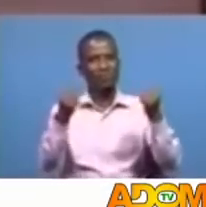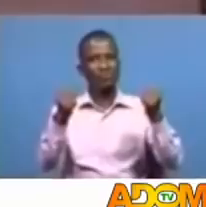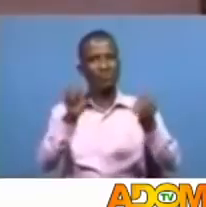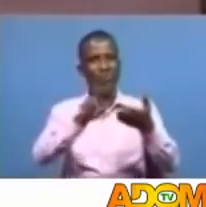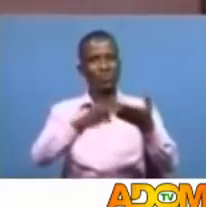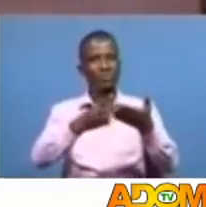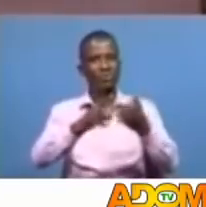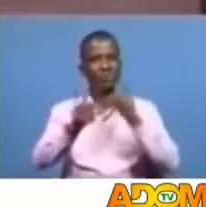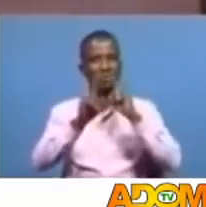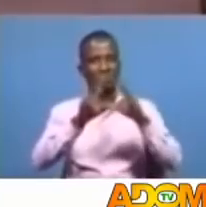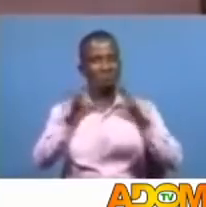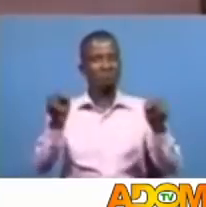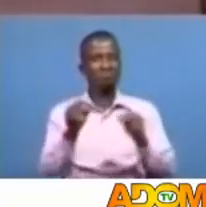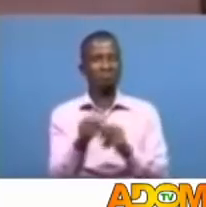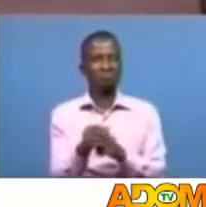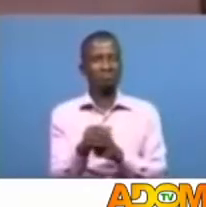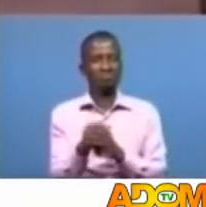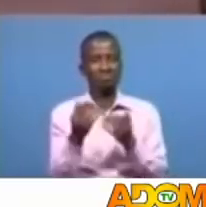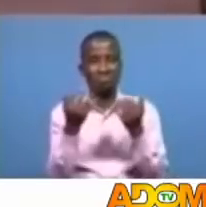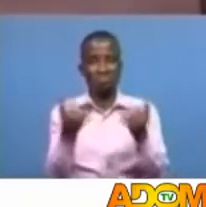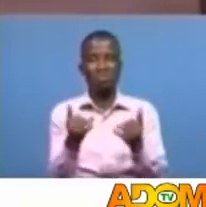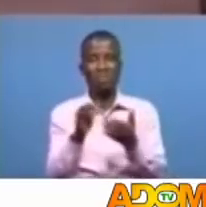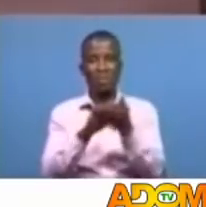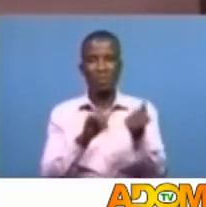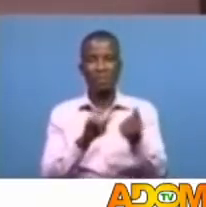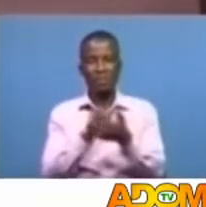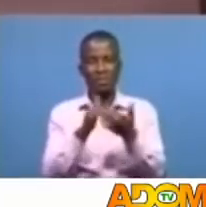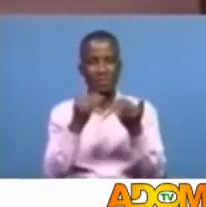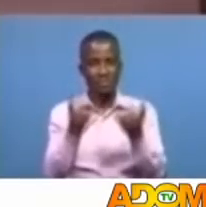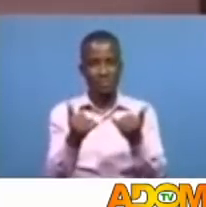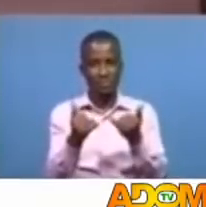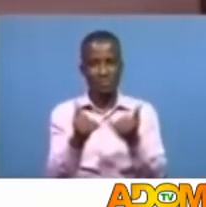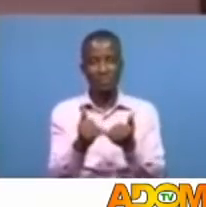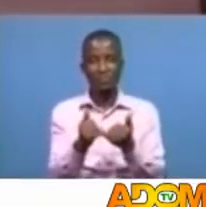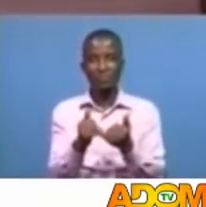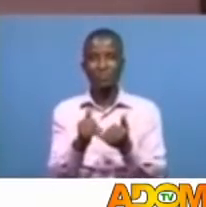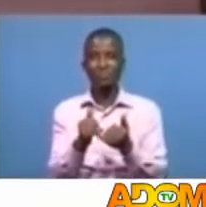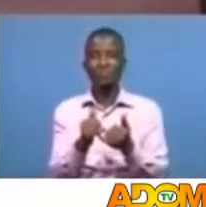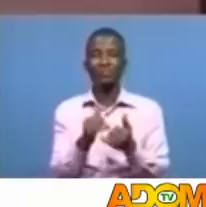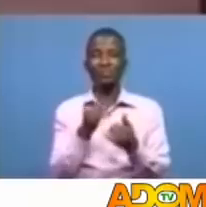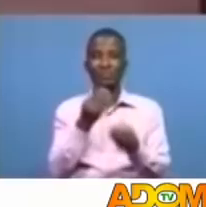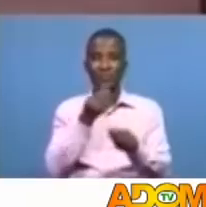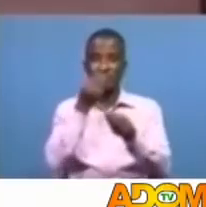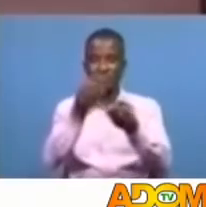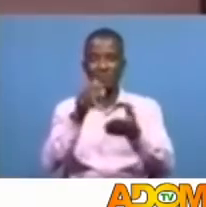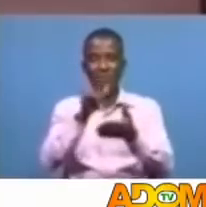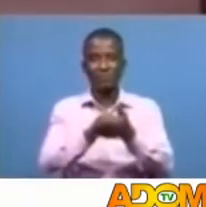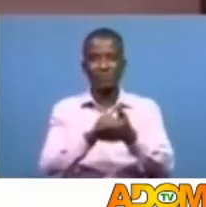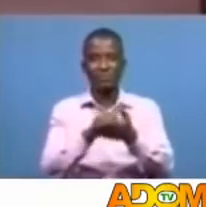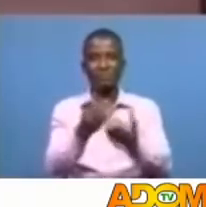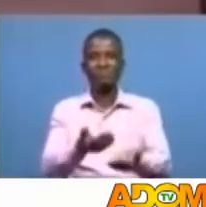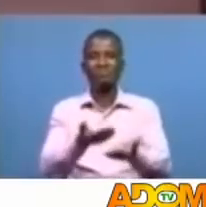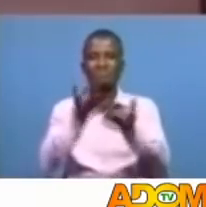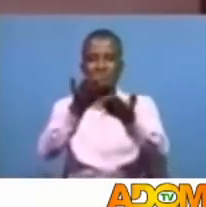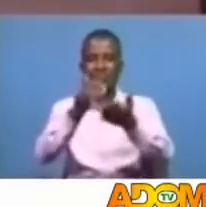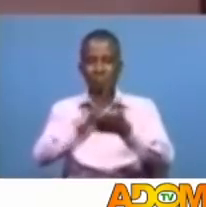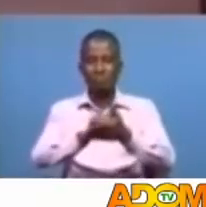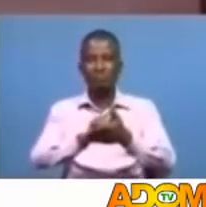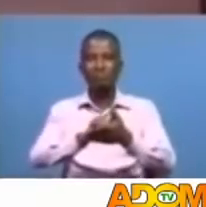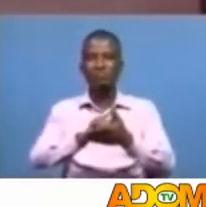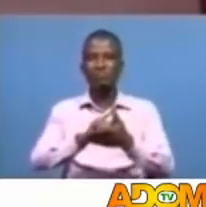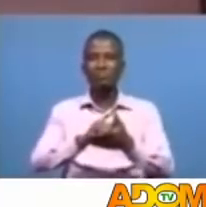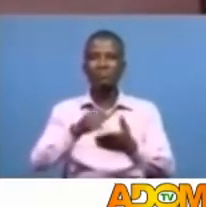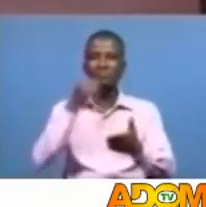Accordingly, my lords, we believe that and we submit that the